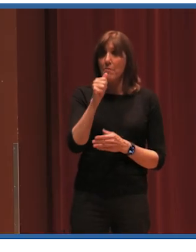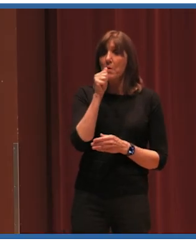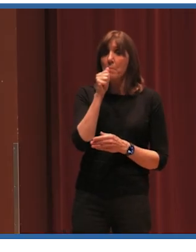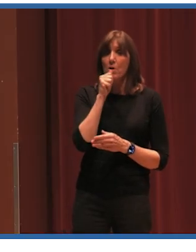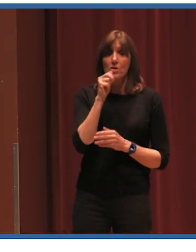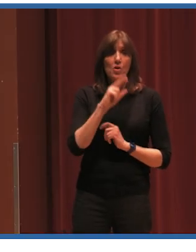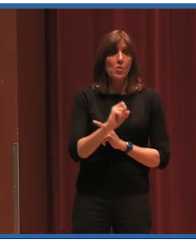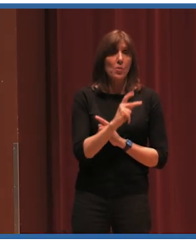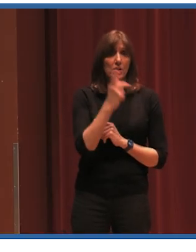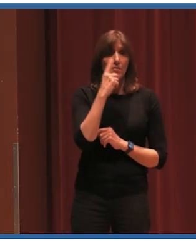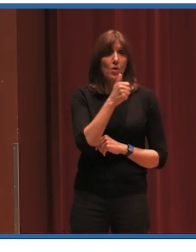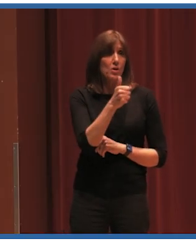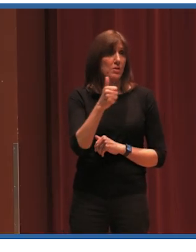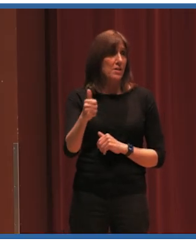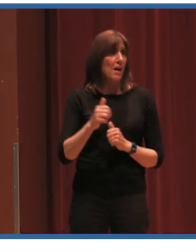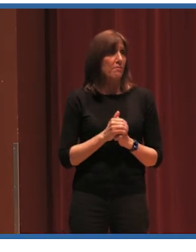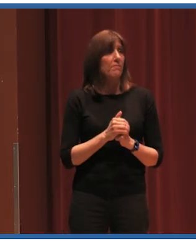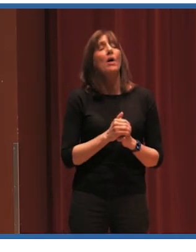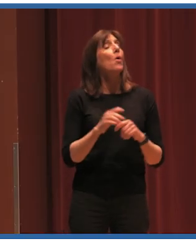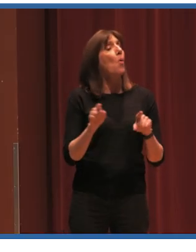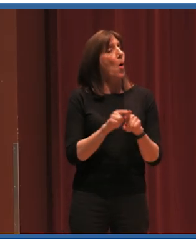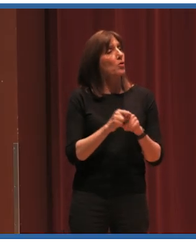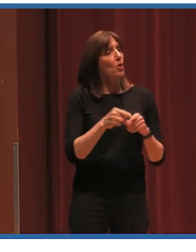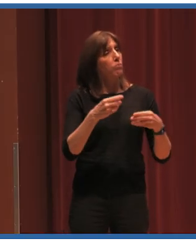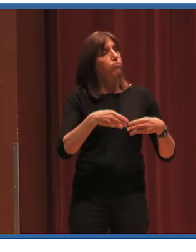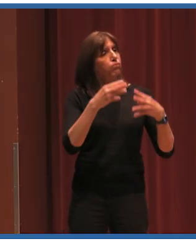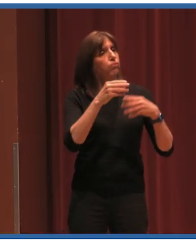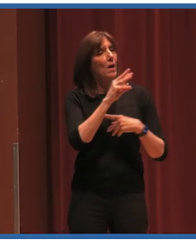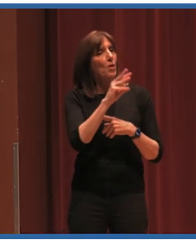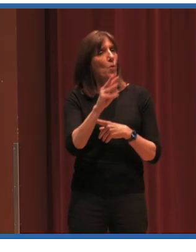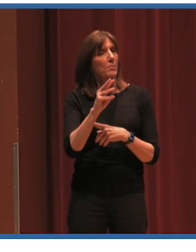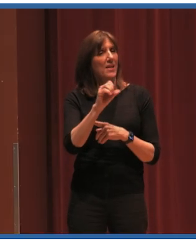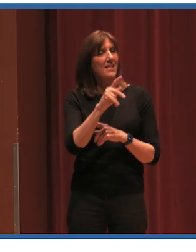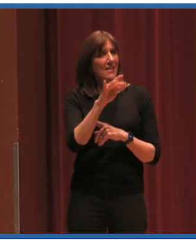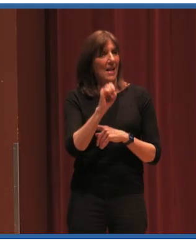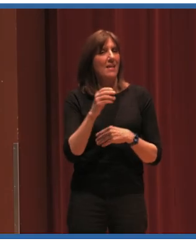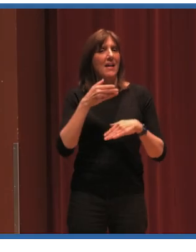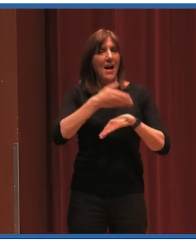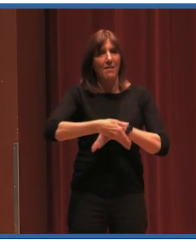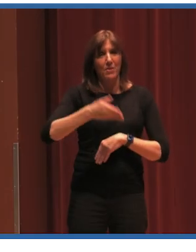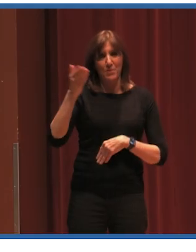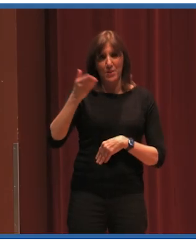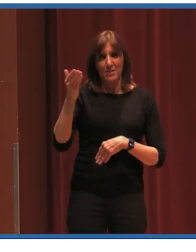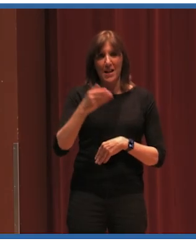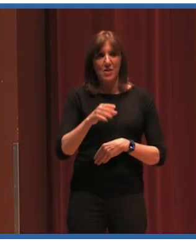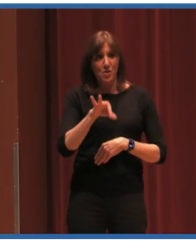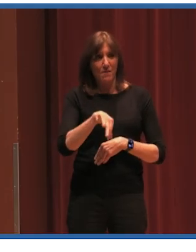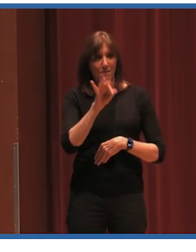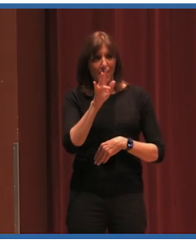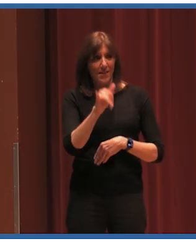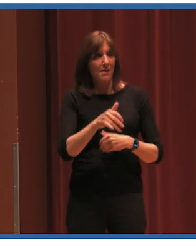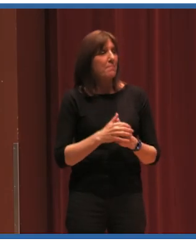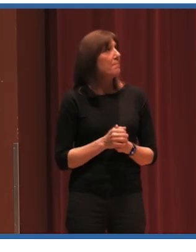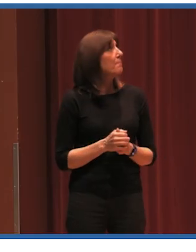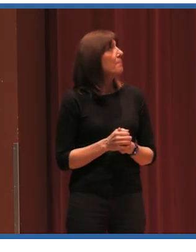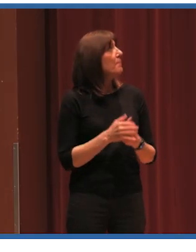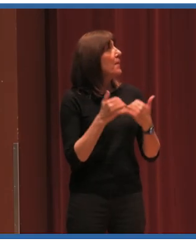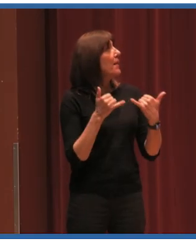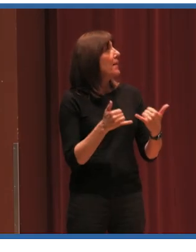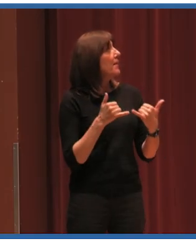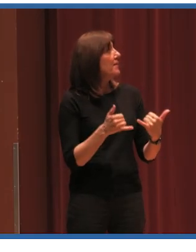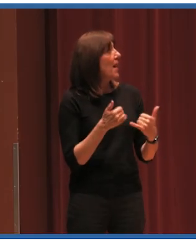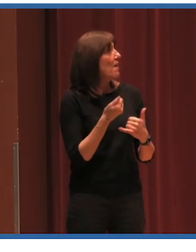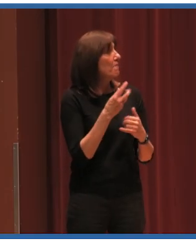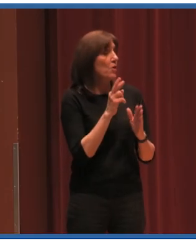your risk. So this will be in the slides that we post after the presentation. And now just a few words